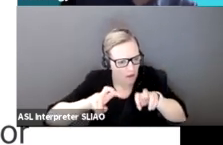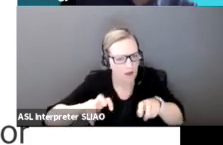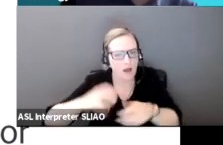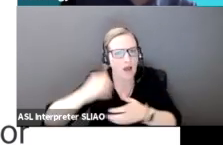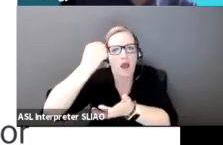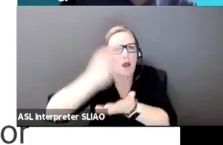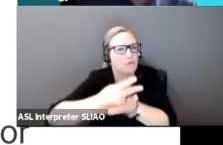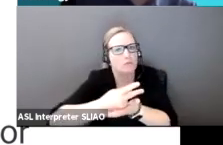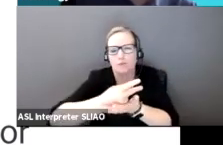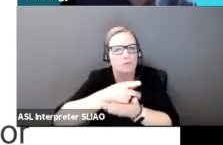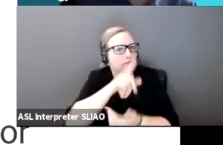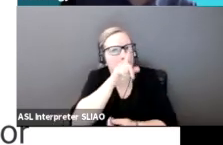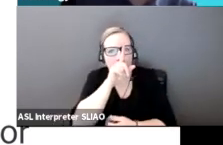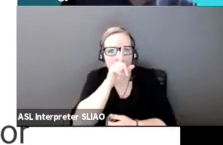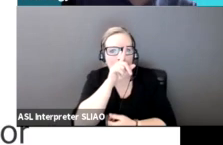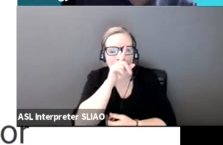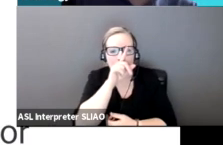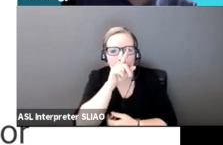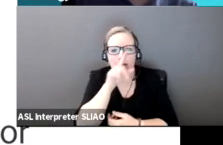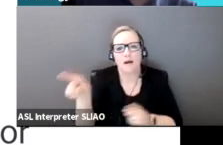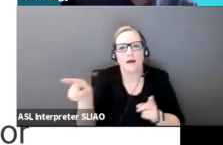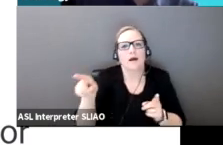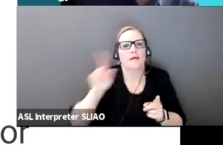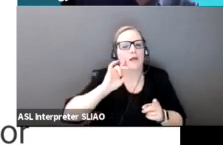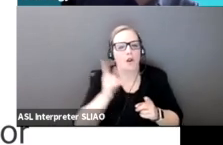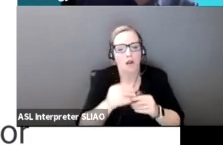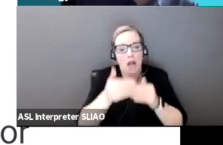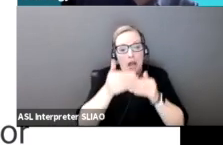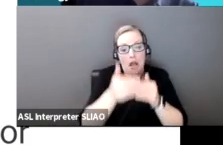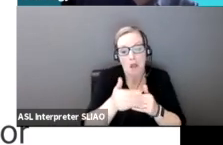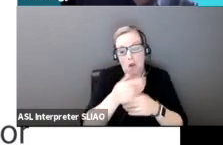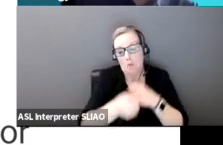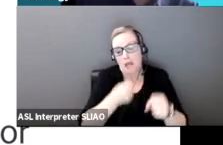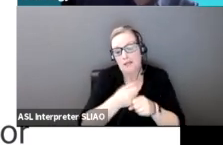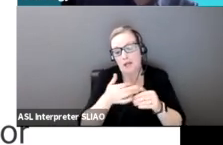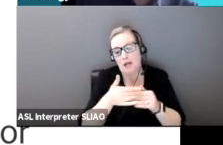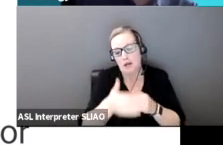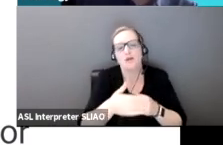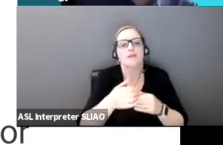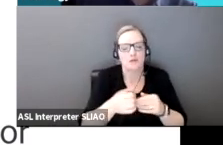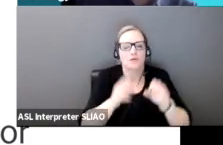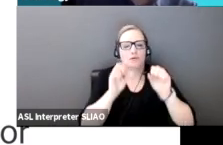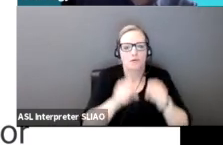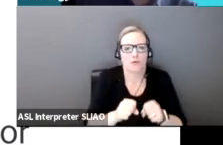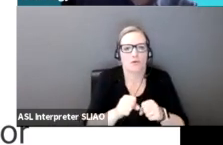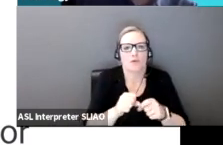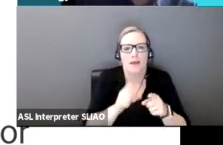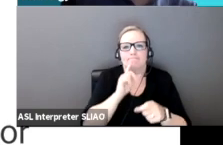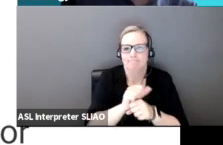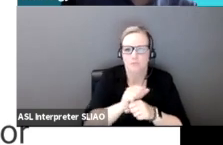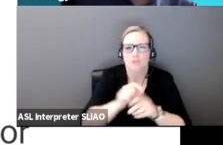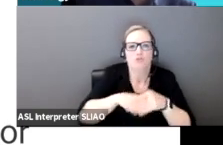a basis for a subsequent application. And the initial idea was that provisional